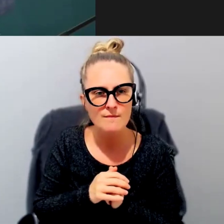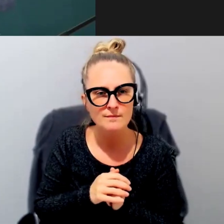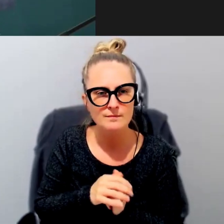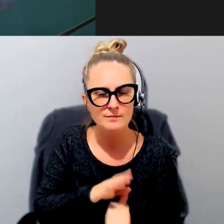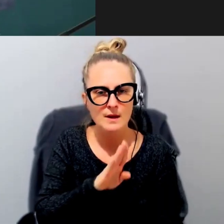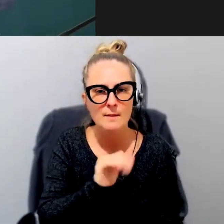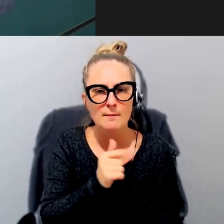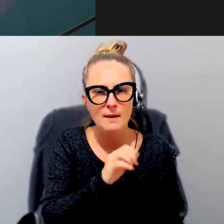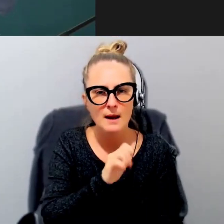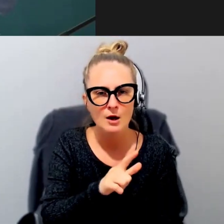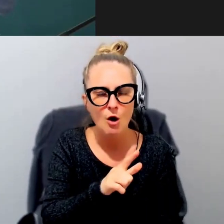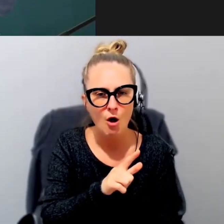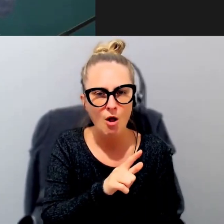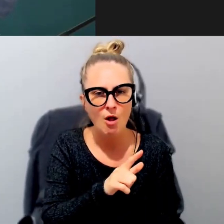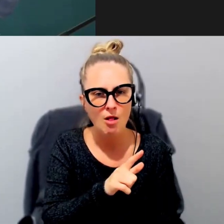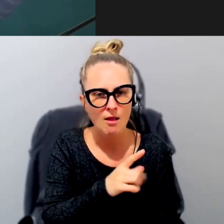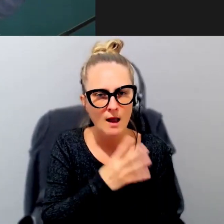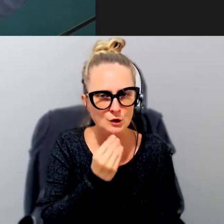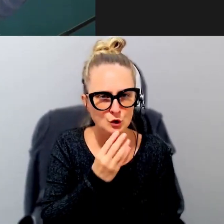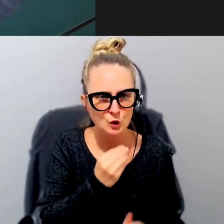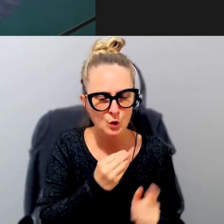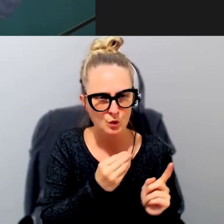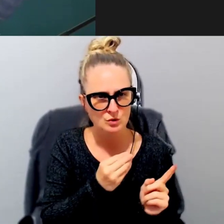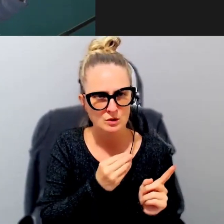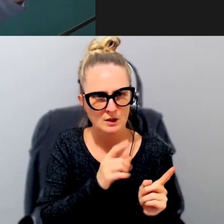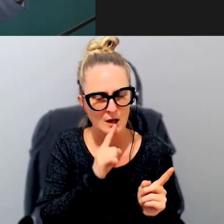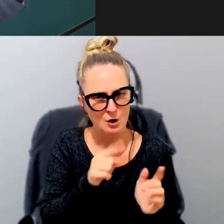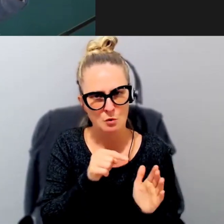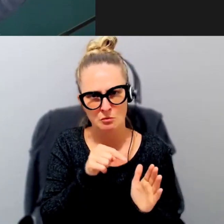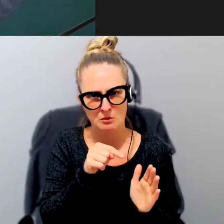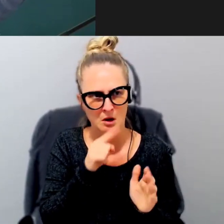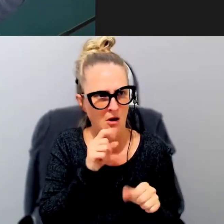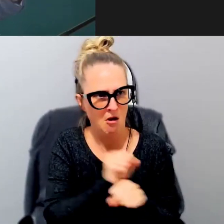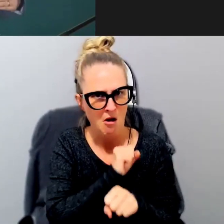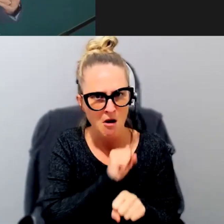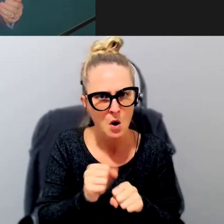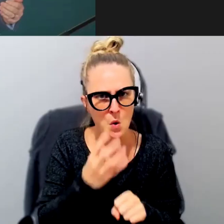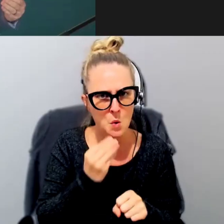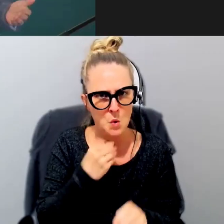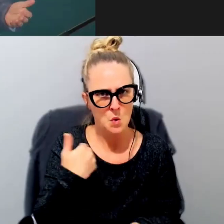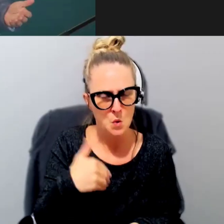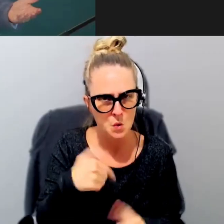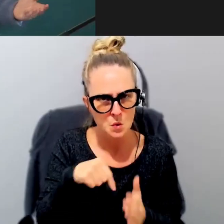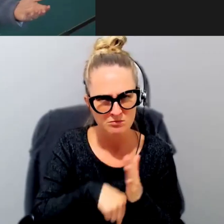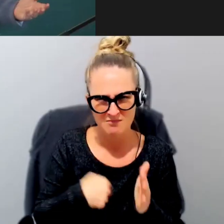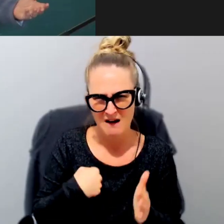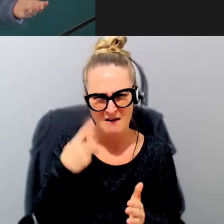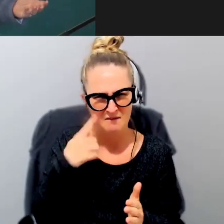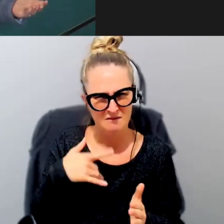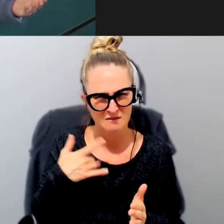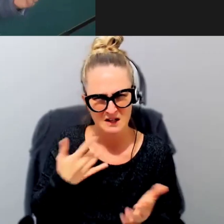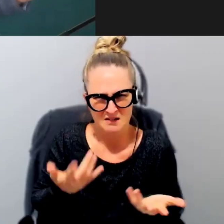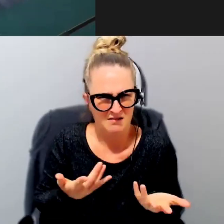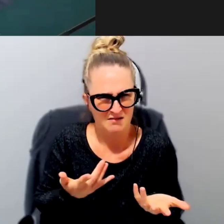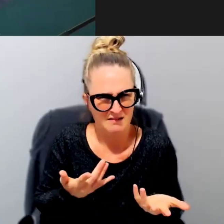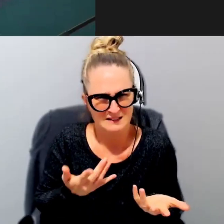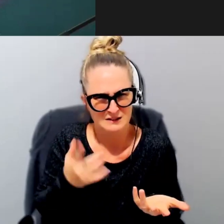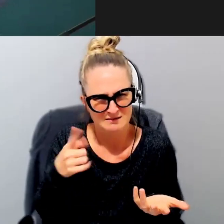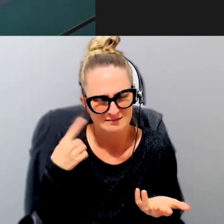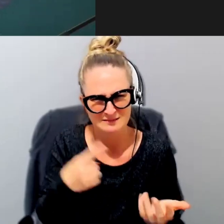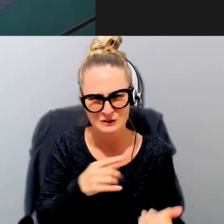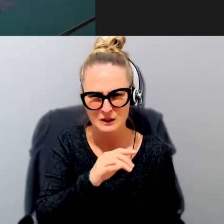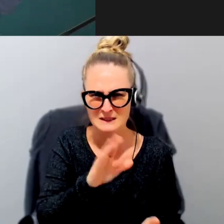Jews as not deeply Jewish, not really Jewish. But I find that absurd because bagels are awesome. So